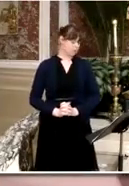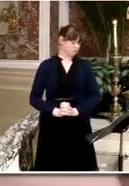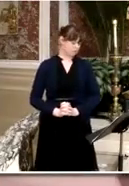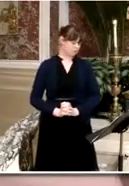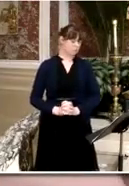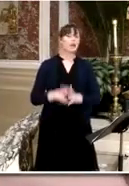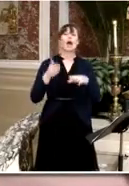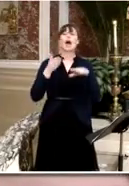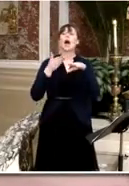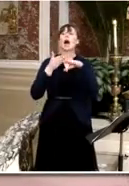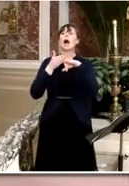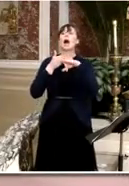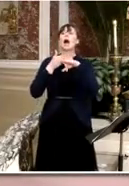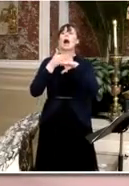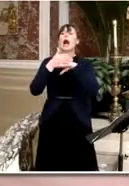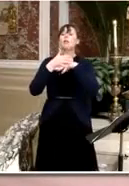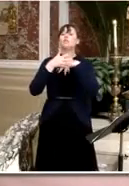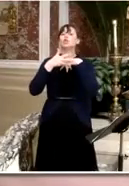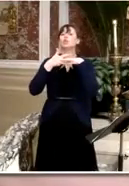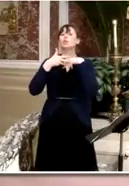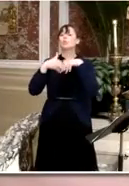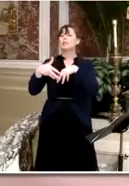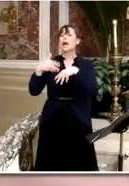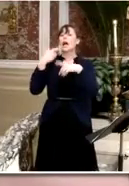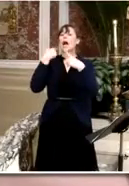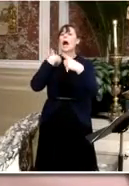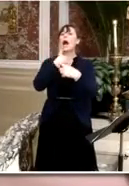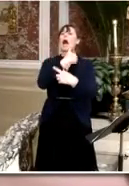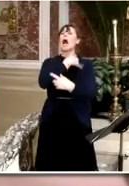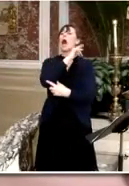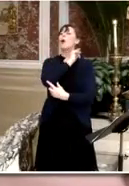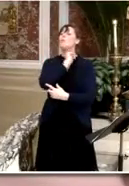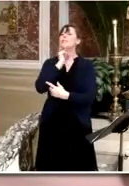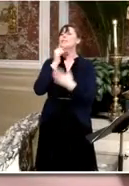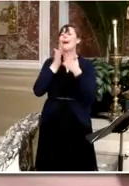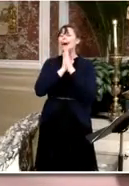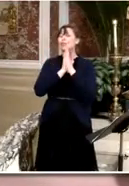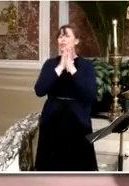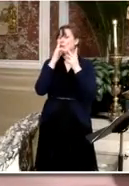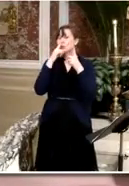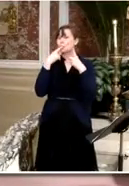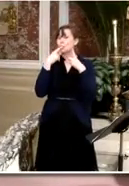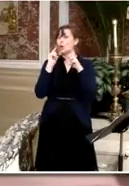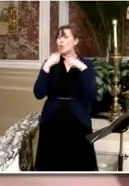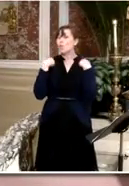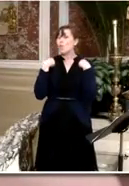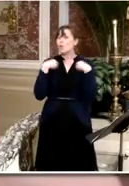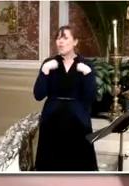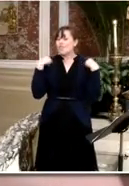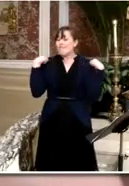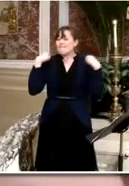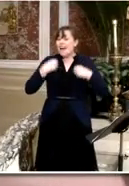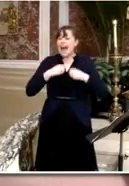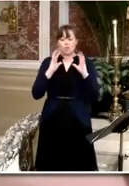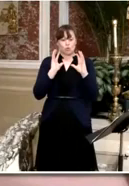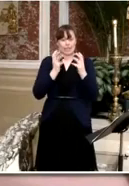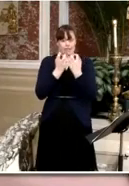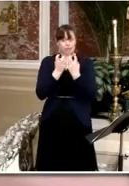After the recessional, our priests are asked to remove their vestments and leave them in their